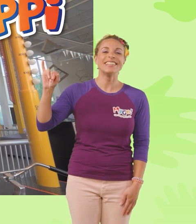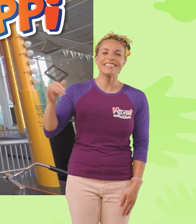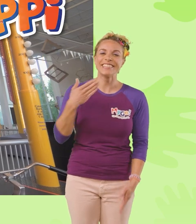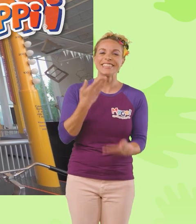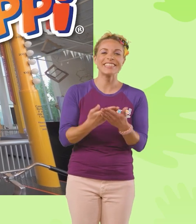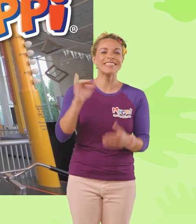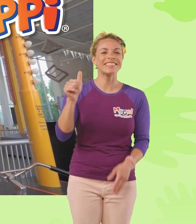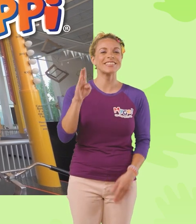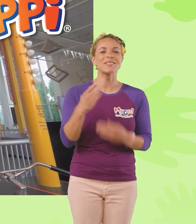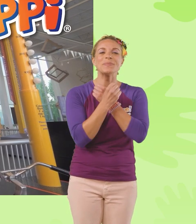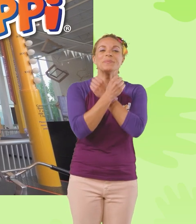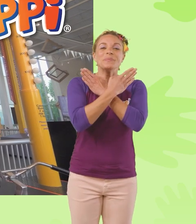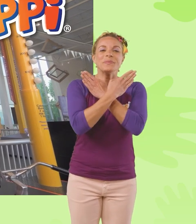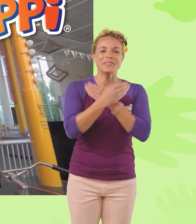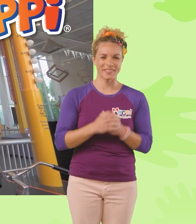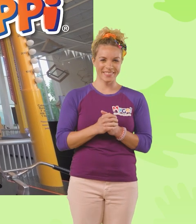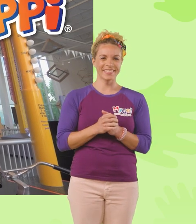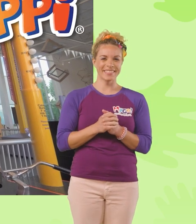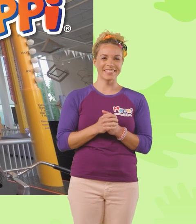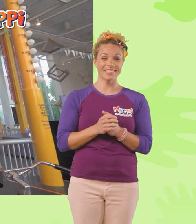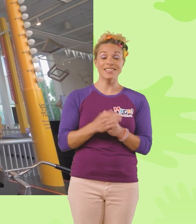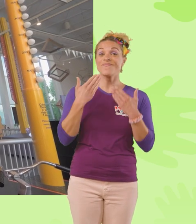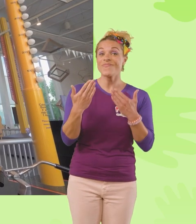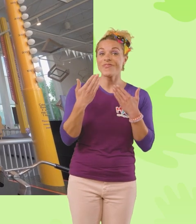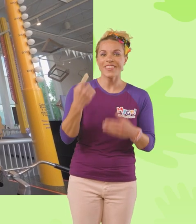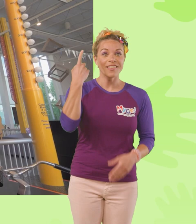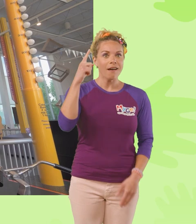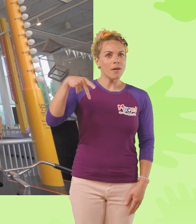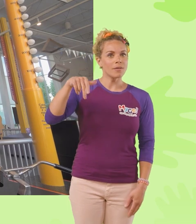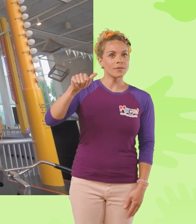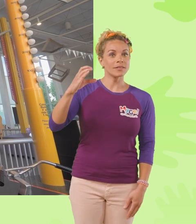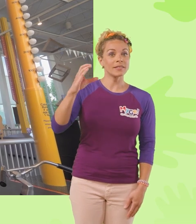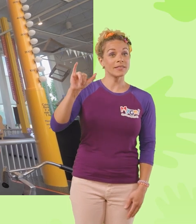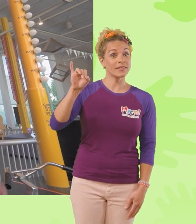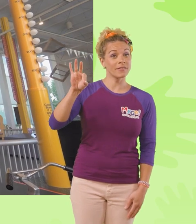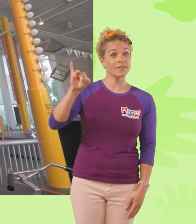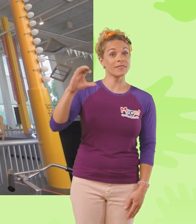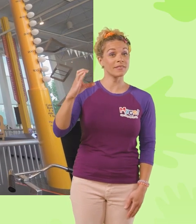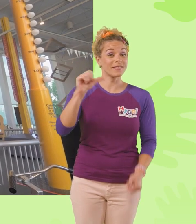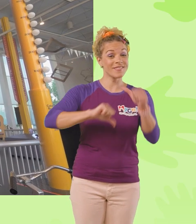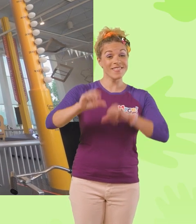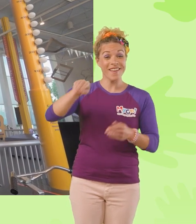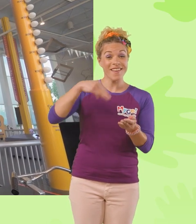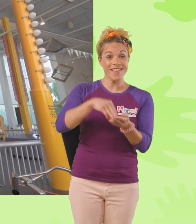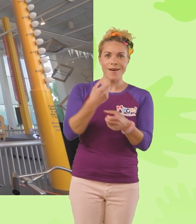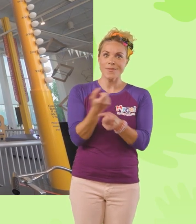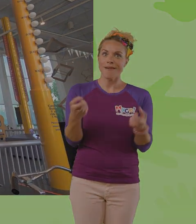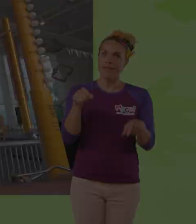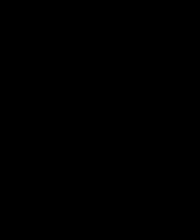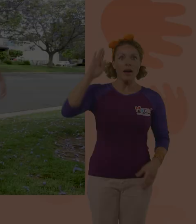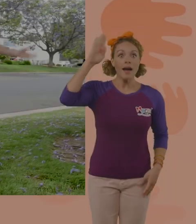B-L-I-P-P-I. Blippi, good job. Special thanks to the Pacific Science Center for making this video happen.